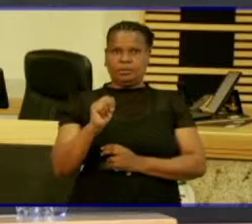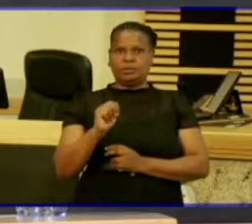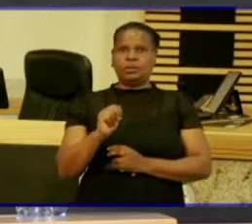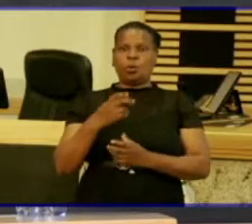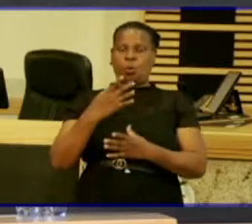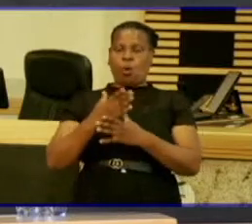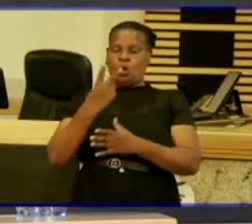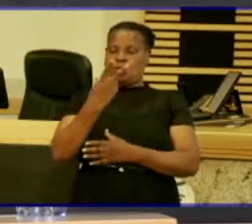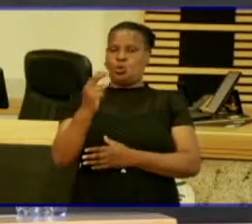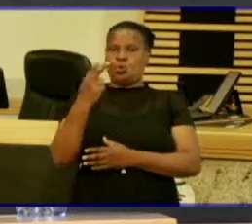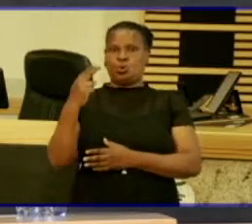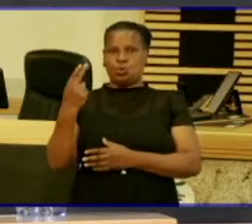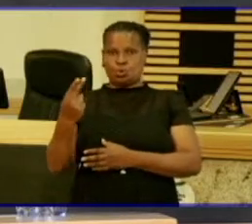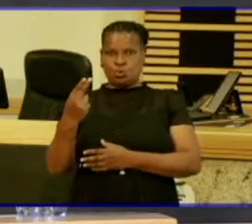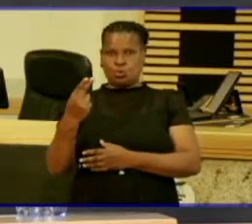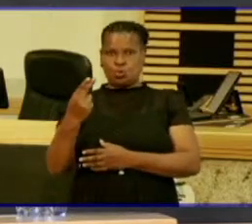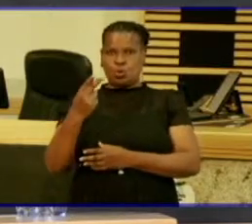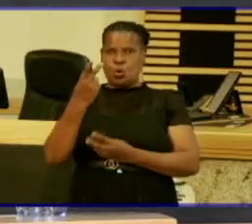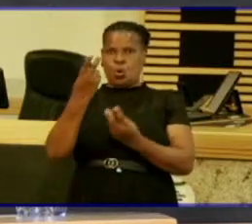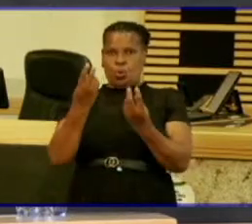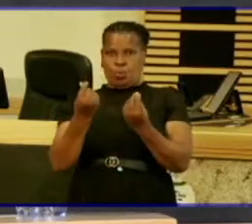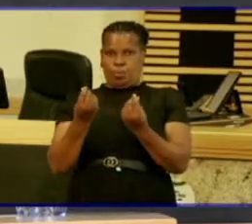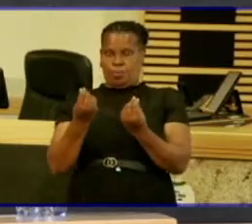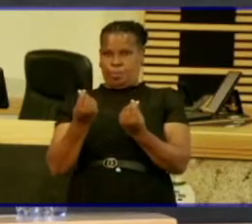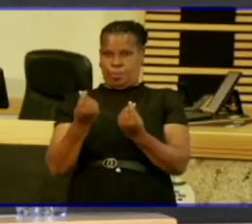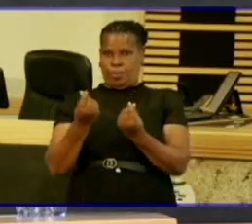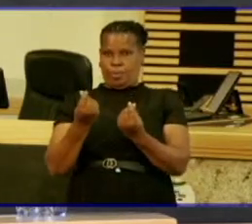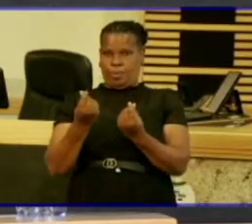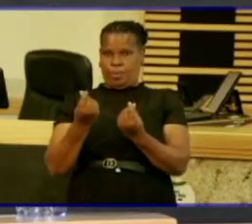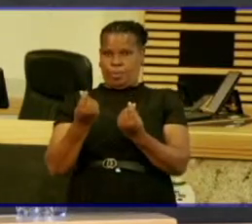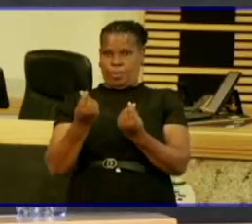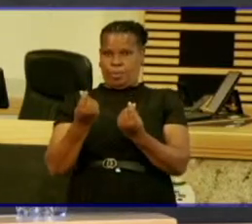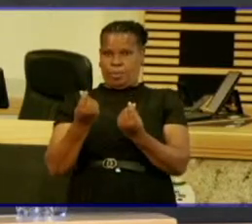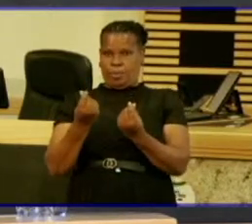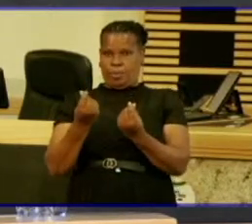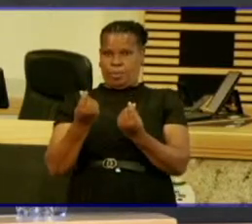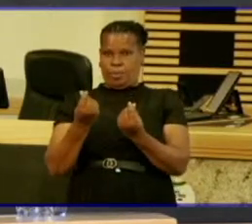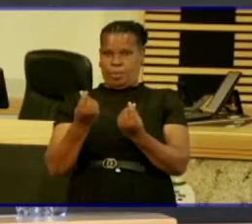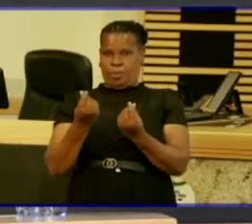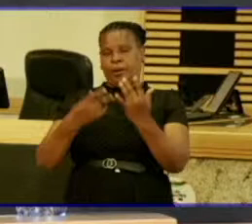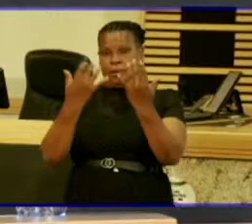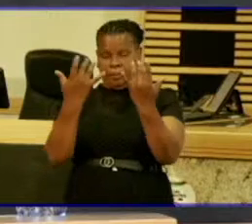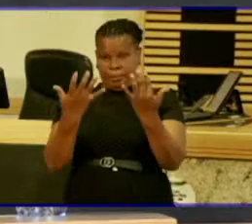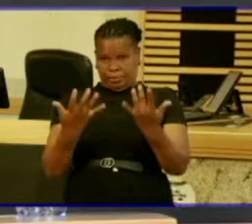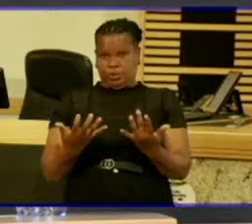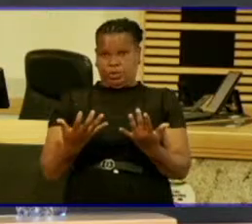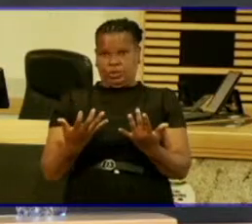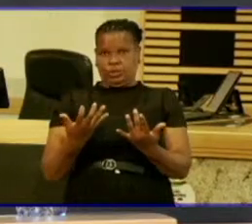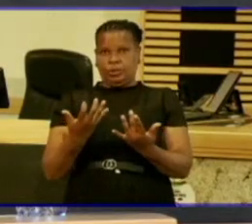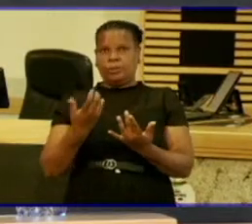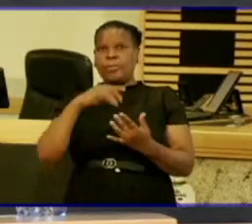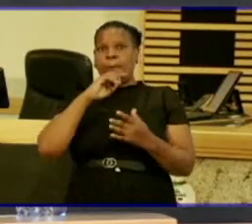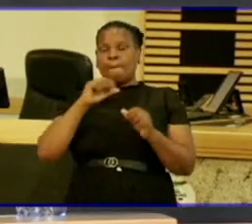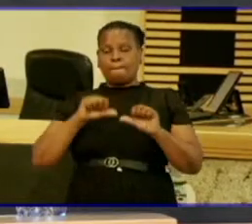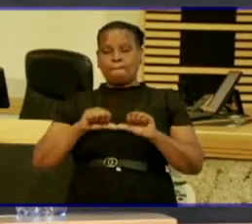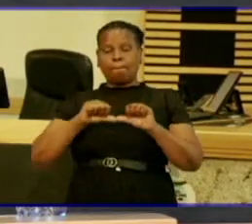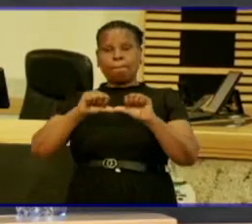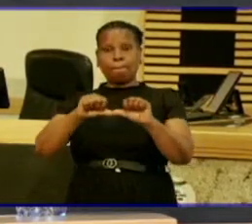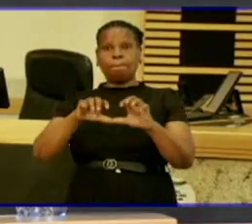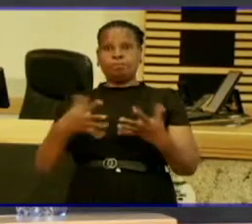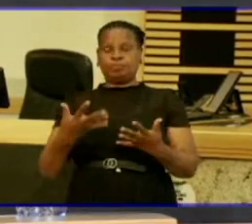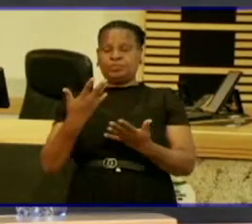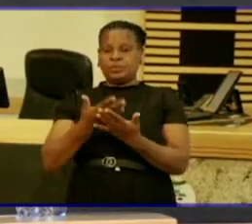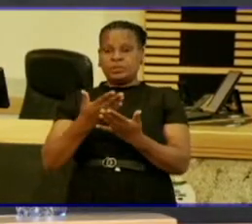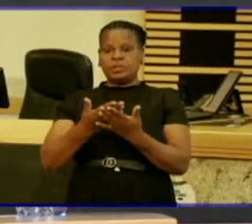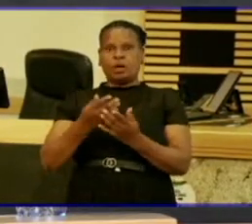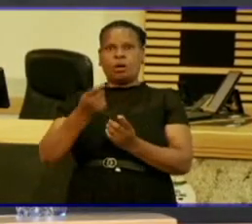year. Madam Speaker, one of the acute manifestations of inequality is the continued proliferation of informal